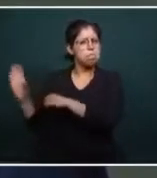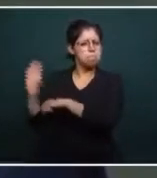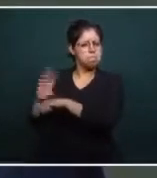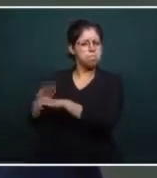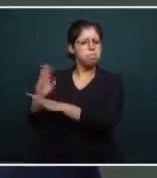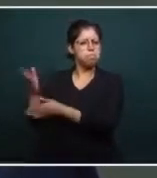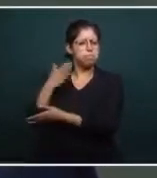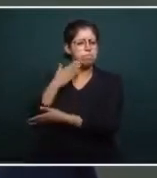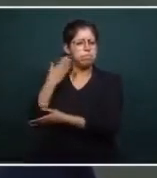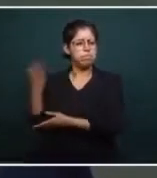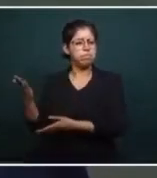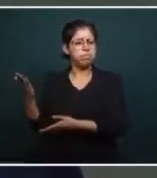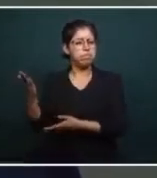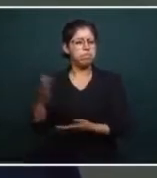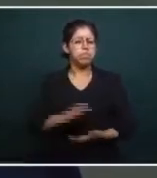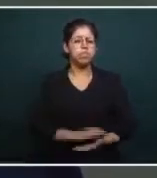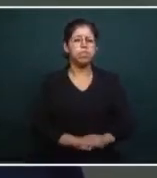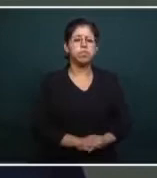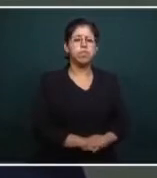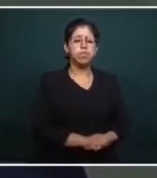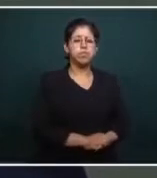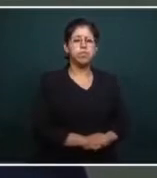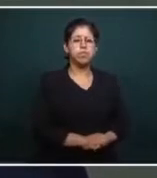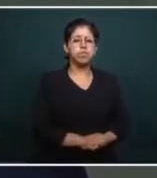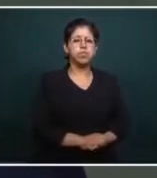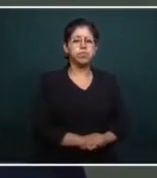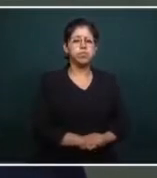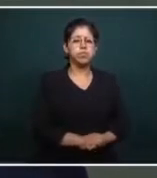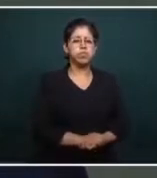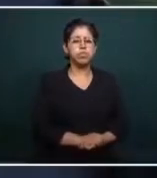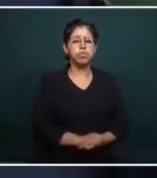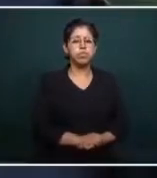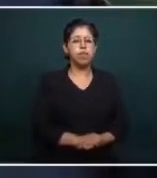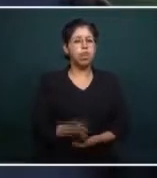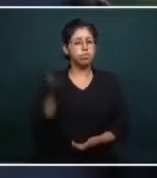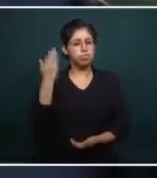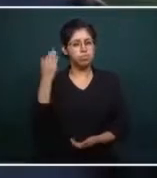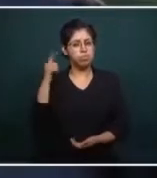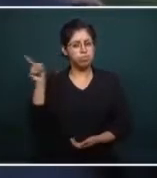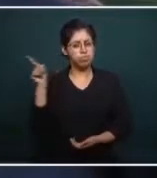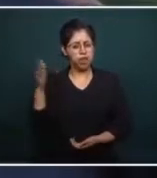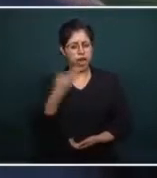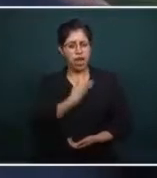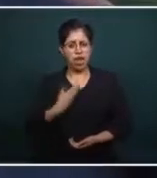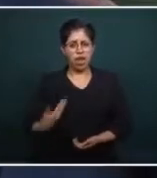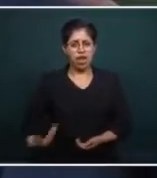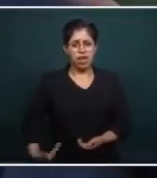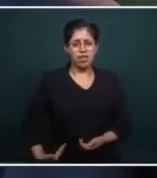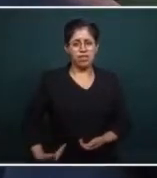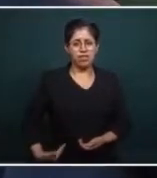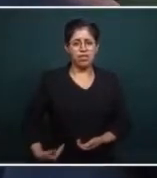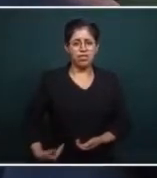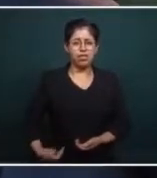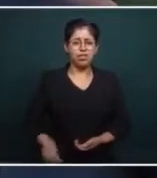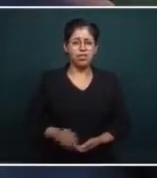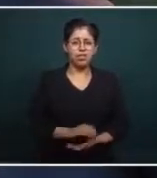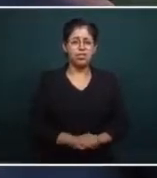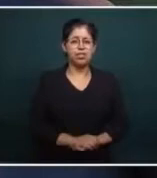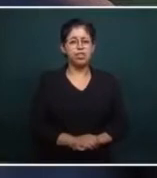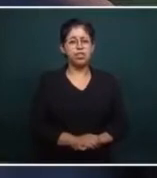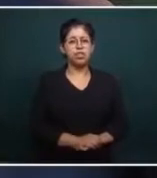y and quienes estaban those entonces that were at that en la time presidencia in the presidency